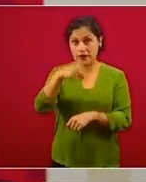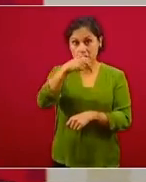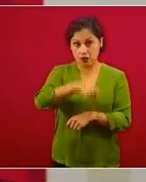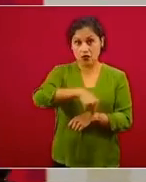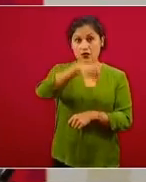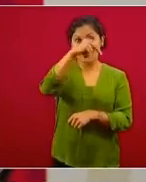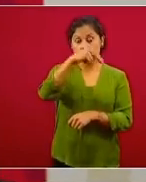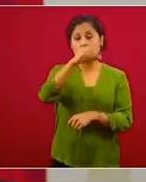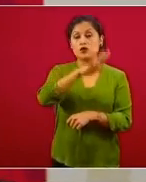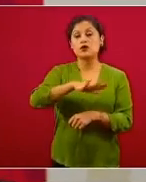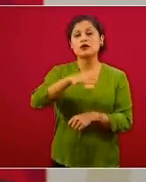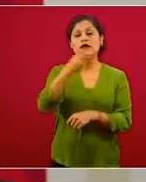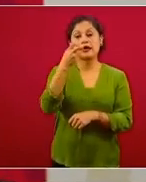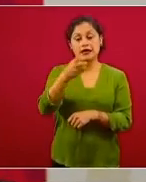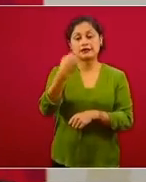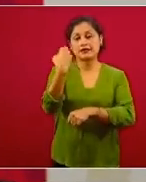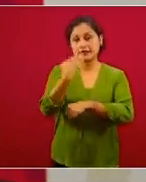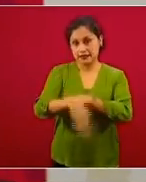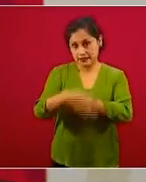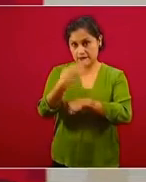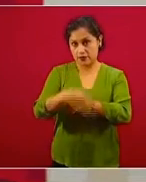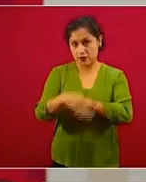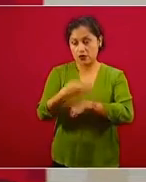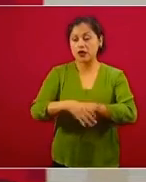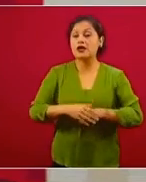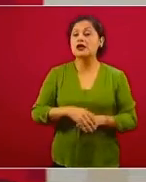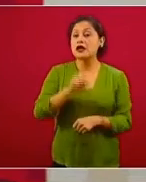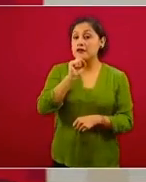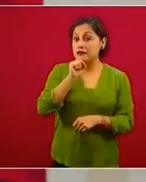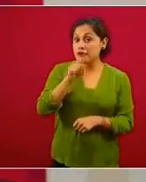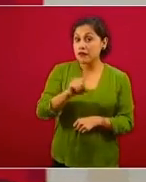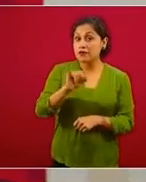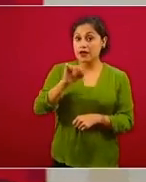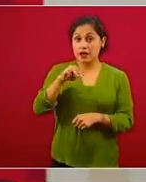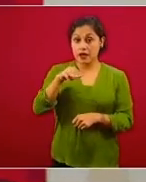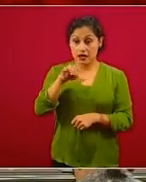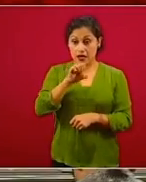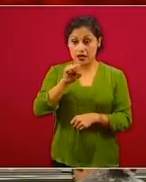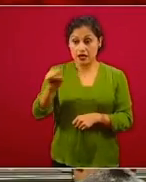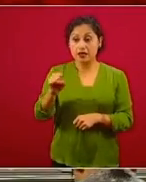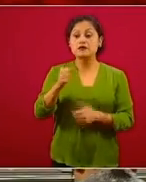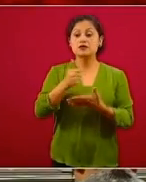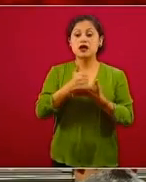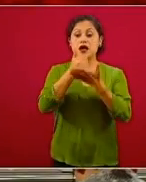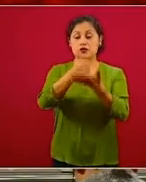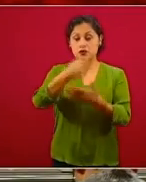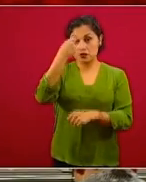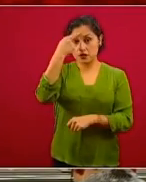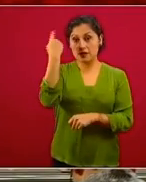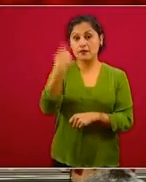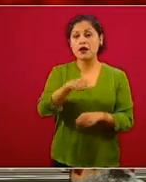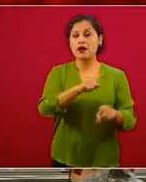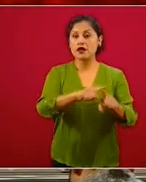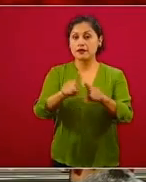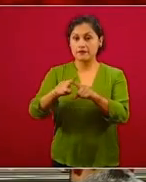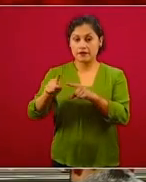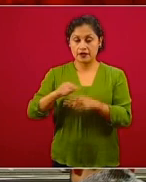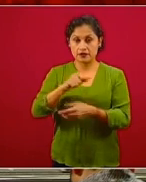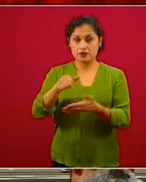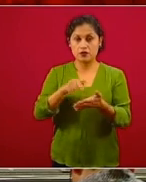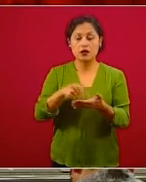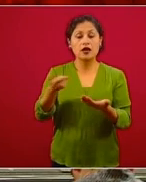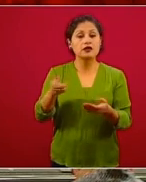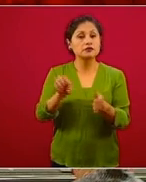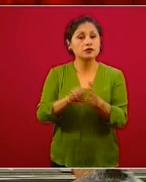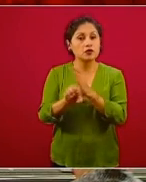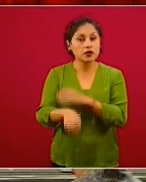and that are temporary hospital facilities. And this has been done within the public sector and also in alliance with the private sector.